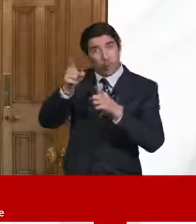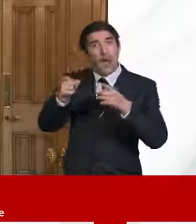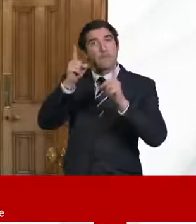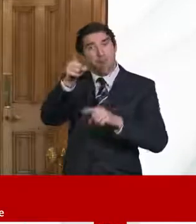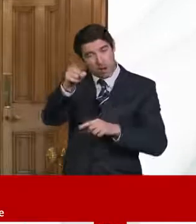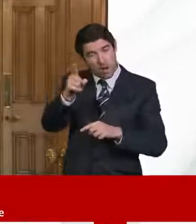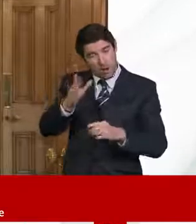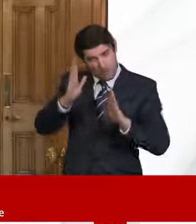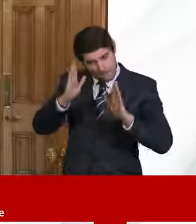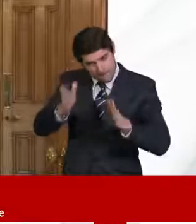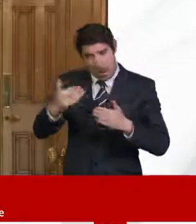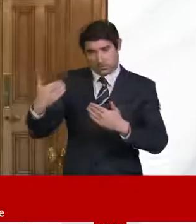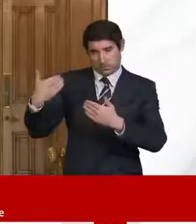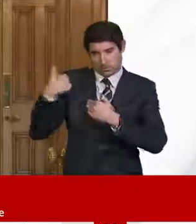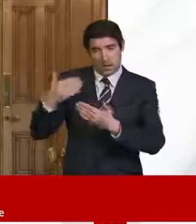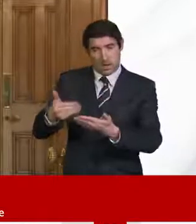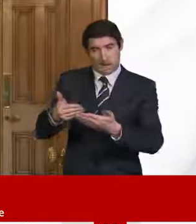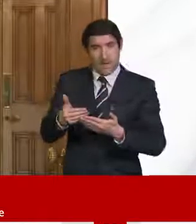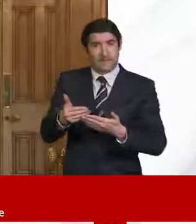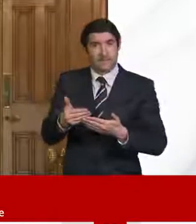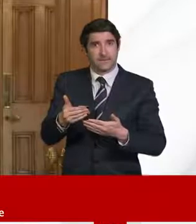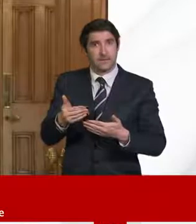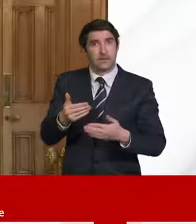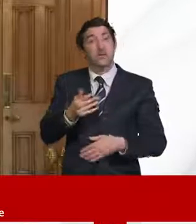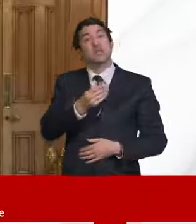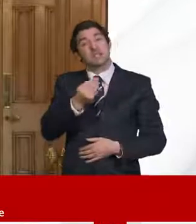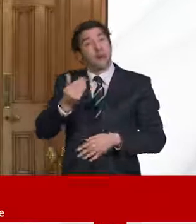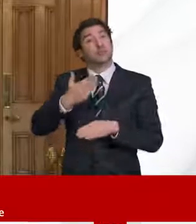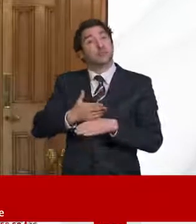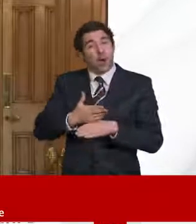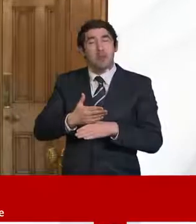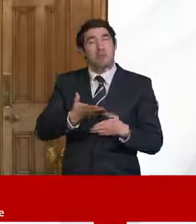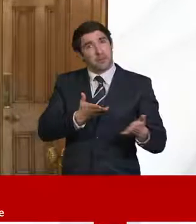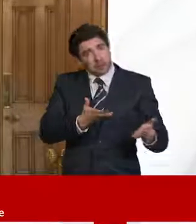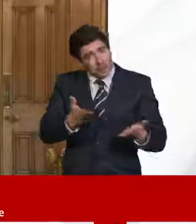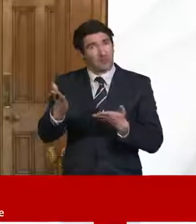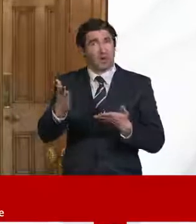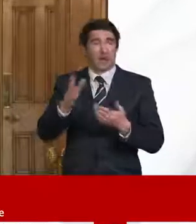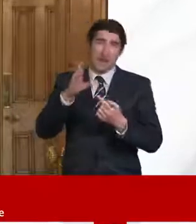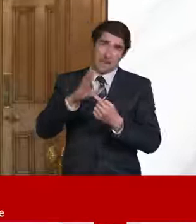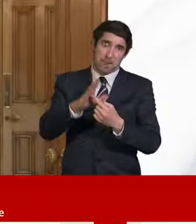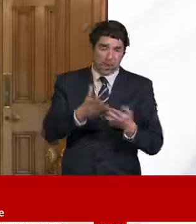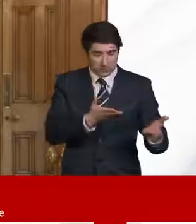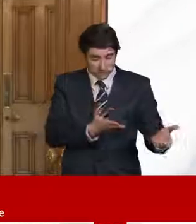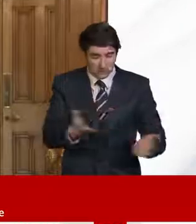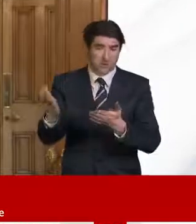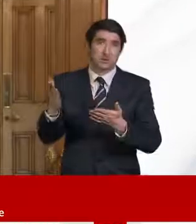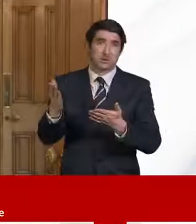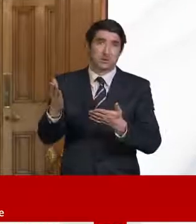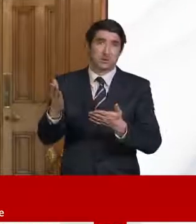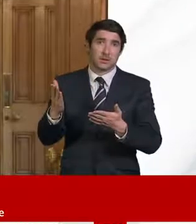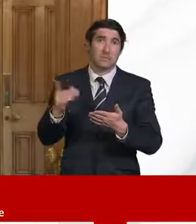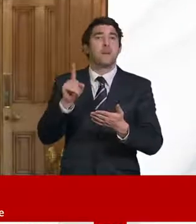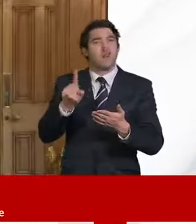work. There are some roles which require people to work in the workplace, in manufacturing and elsewhere, but